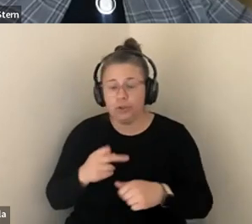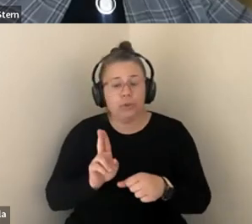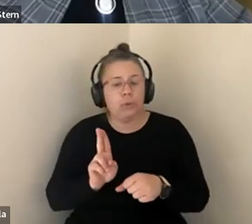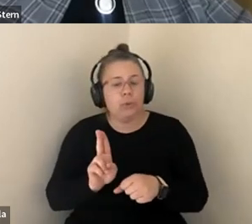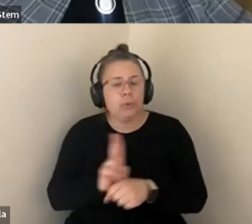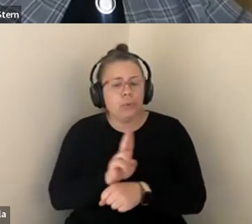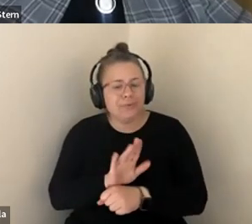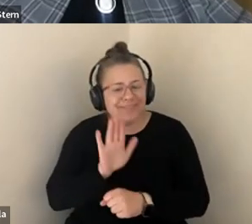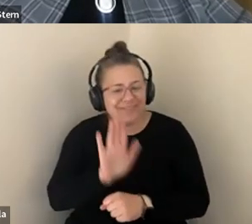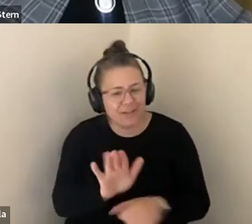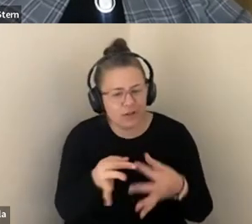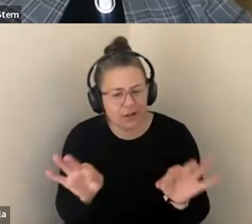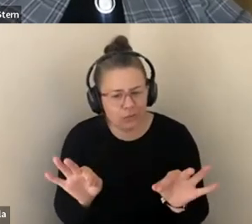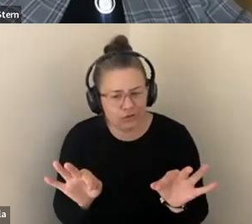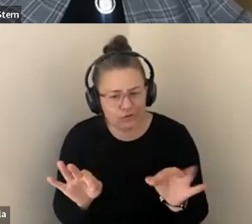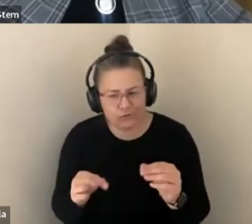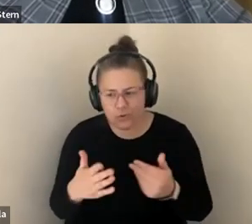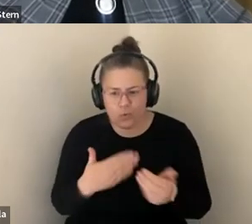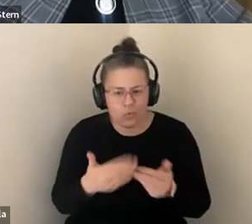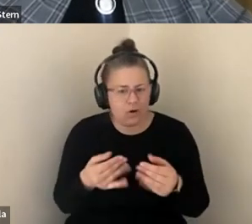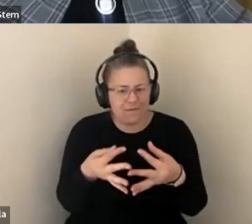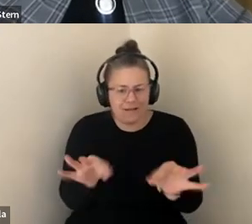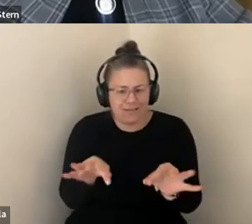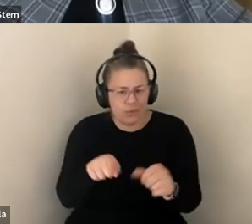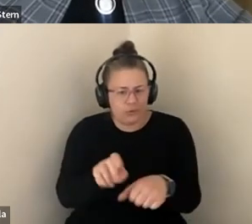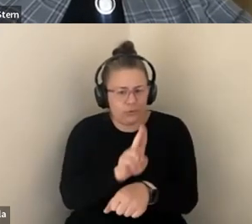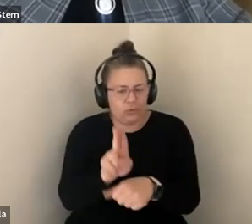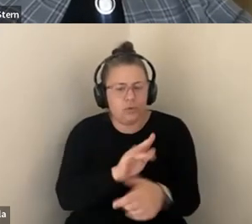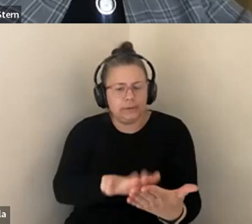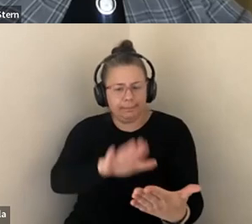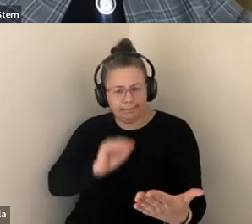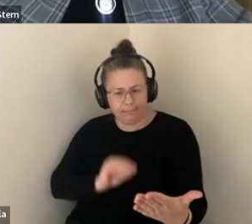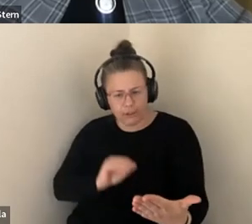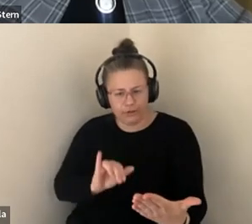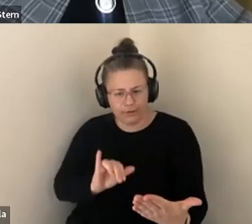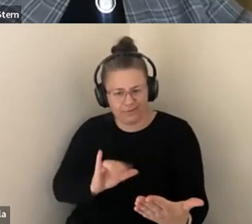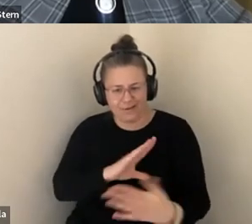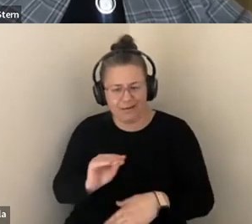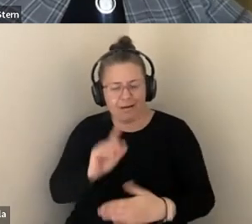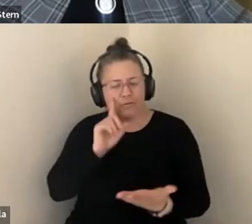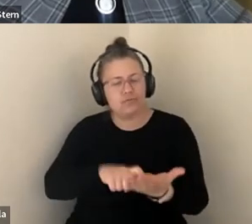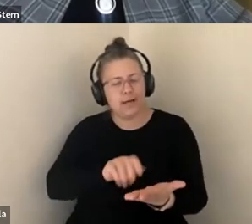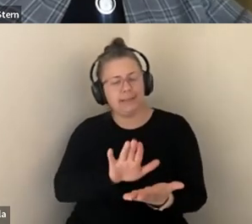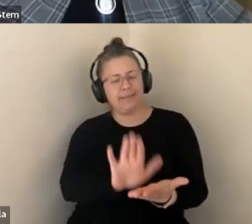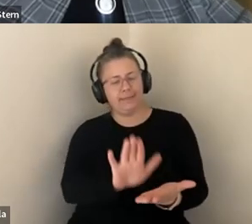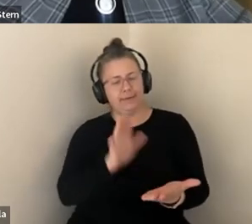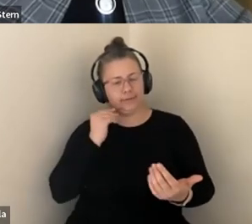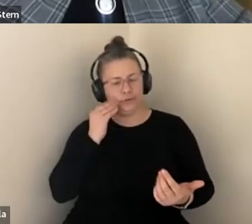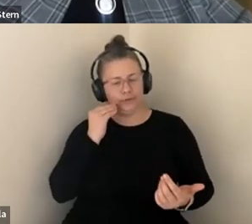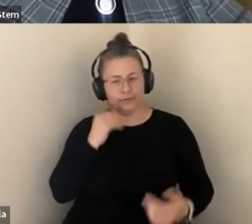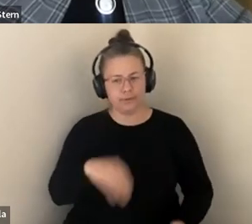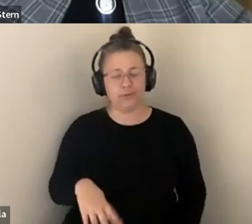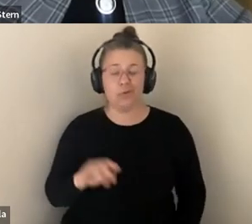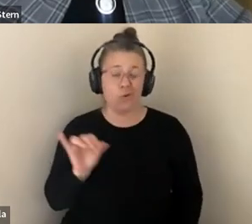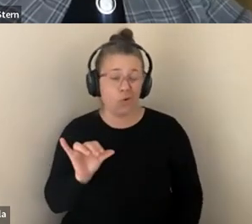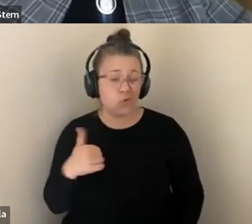using and recognizes the experiences they come in with. And we have classes on sort of helping think about how you communicate